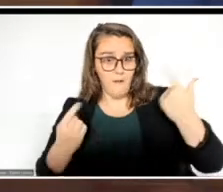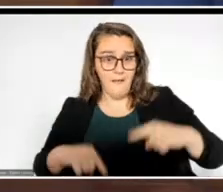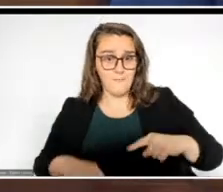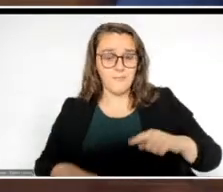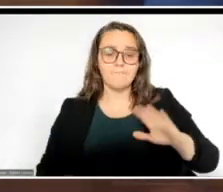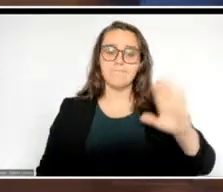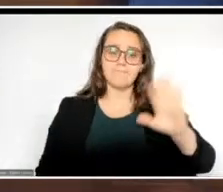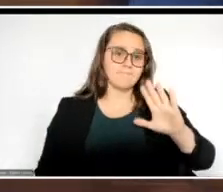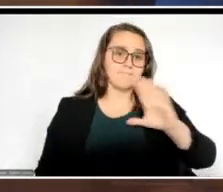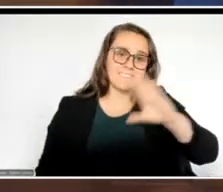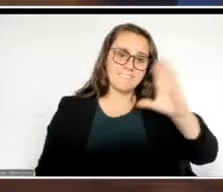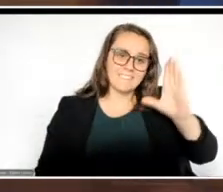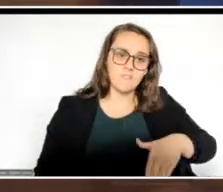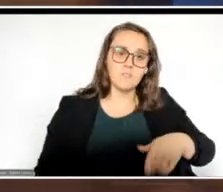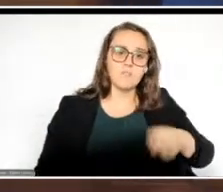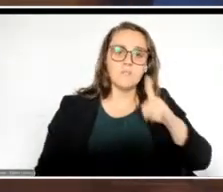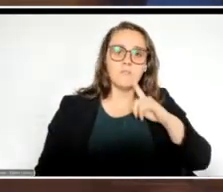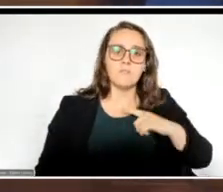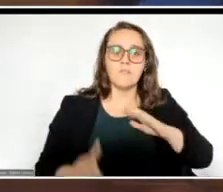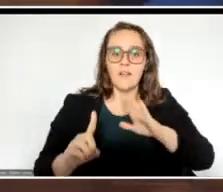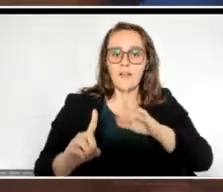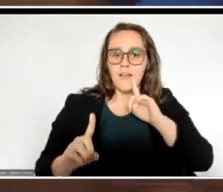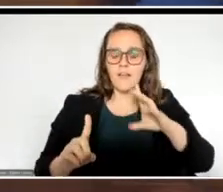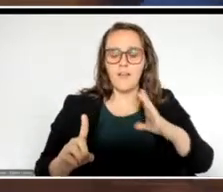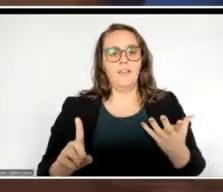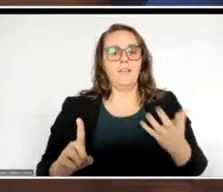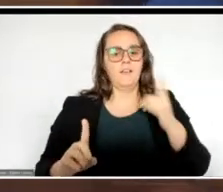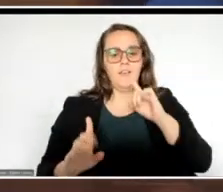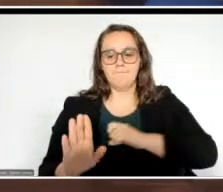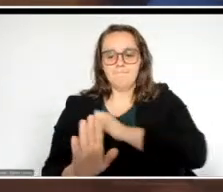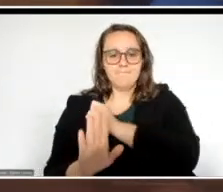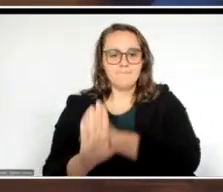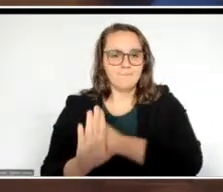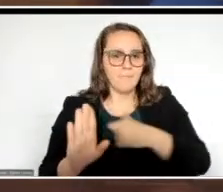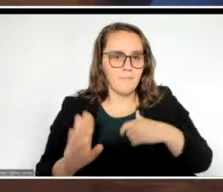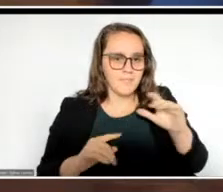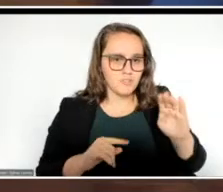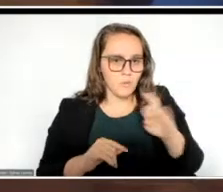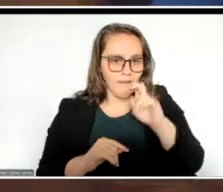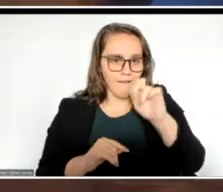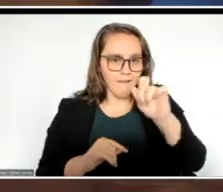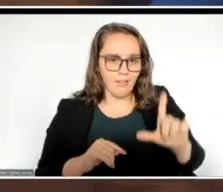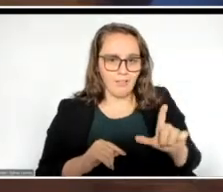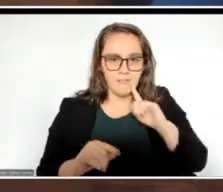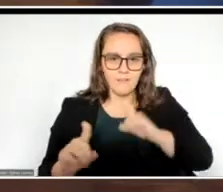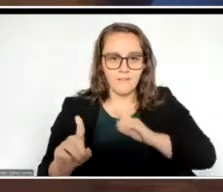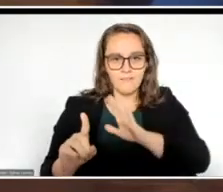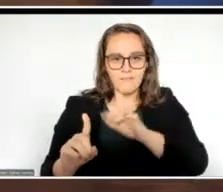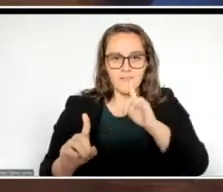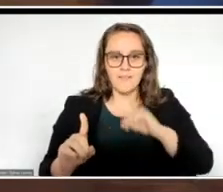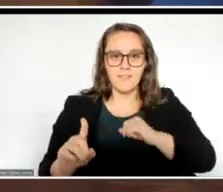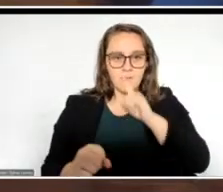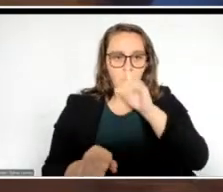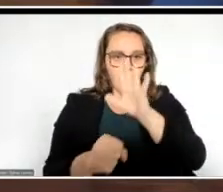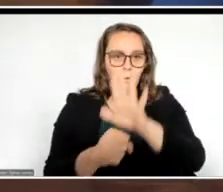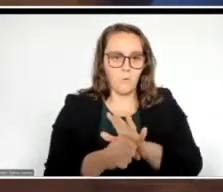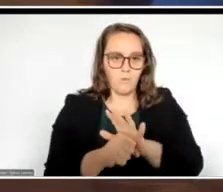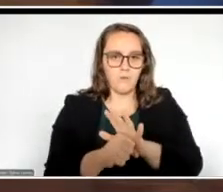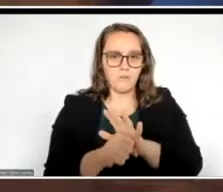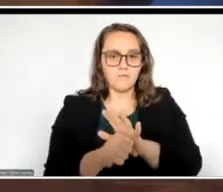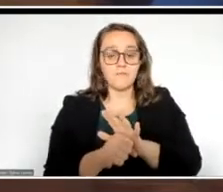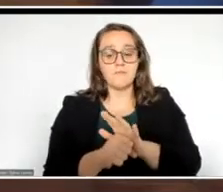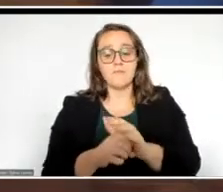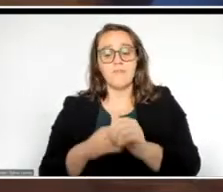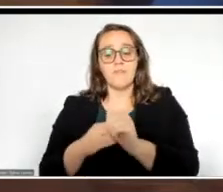staggering betrayal of his oath, Donald Trump attempted a plan that led to an attack on a pillar of